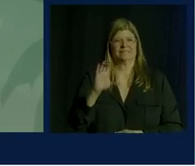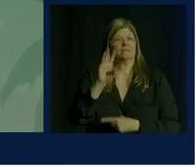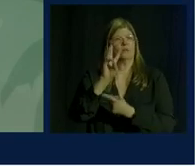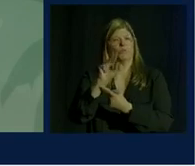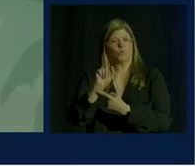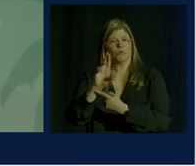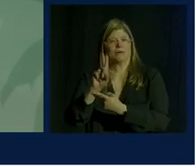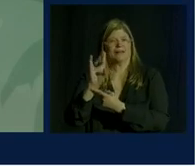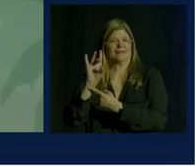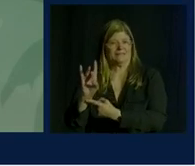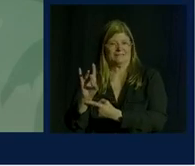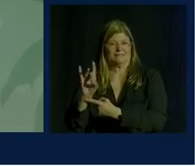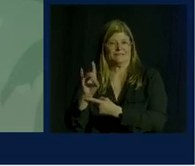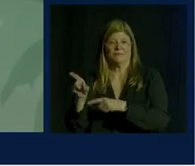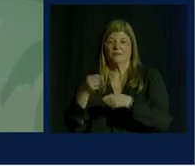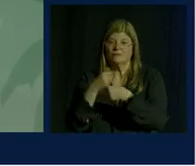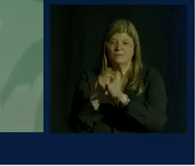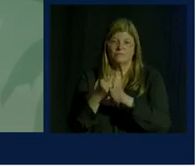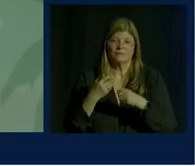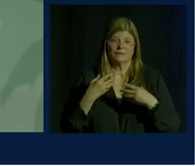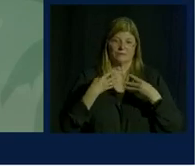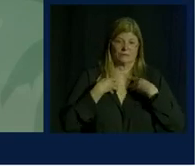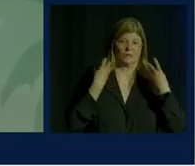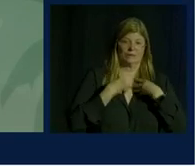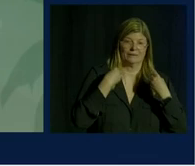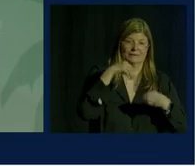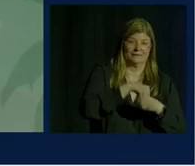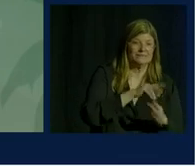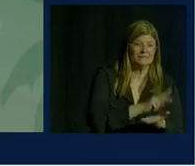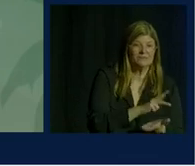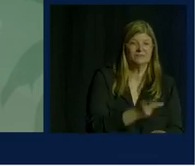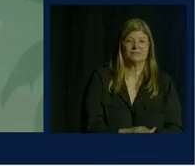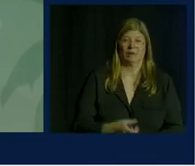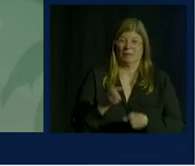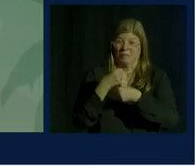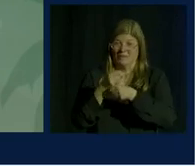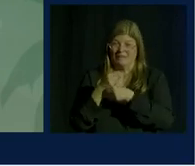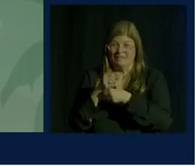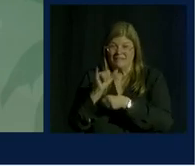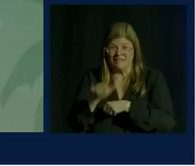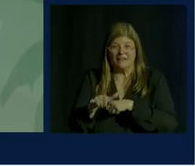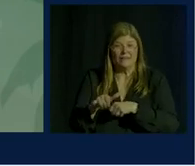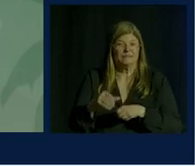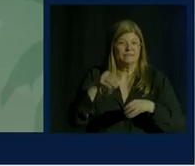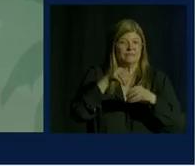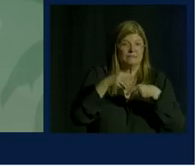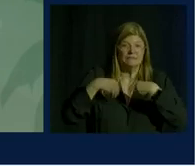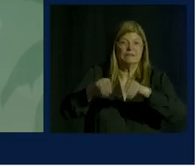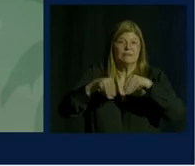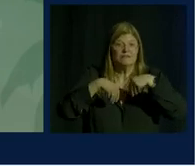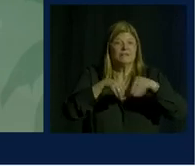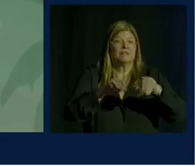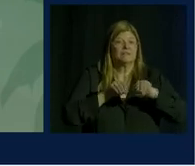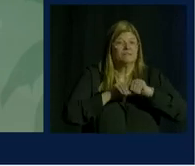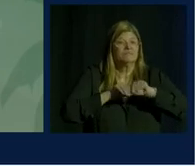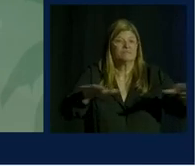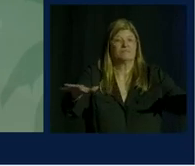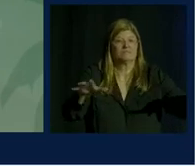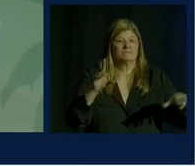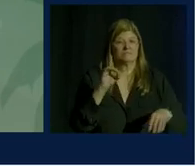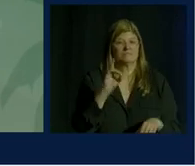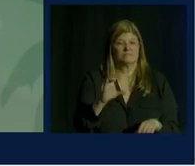on the online platform, and deliver across the district where there's absolutely no startup cost for you.